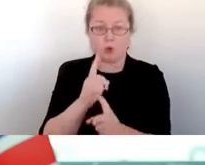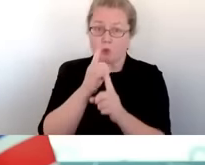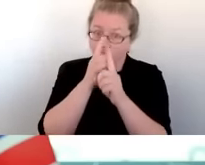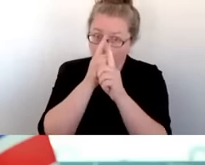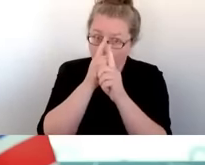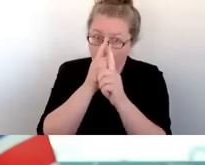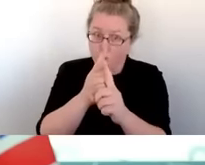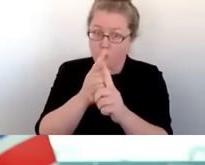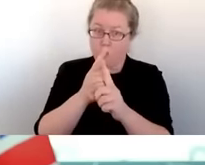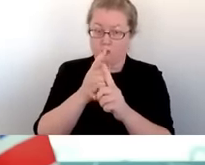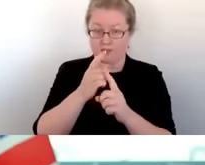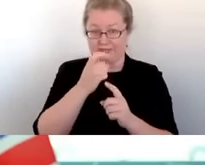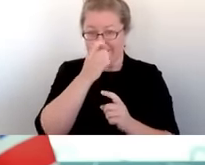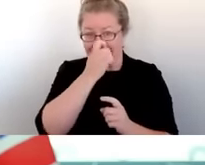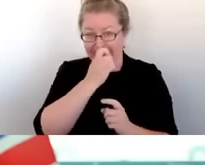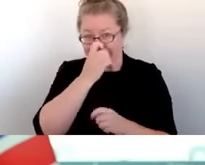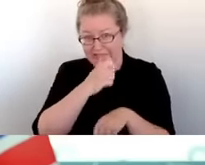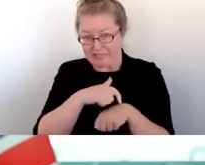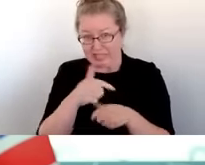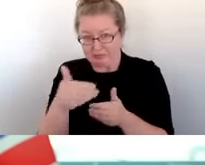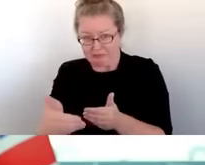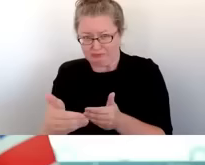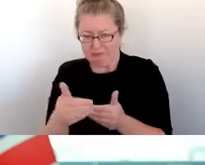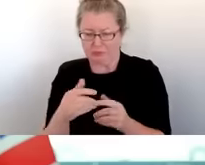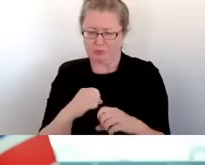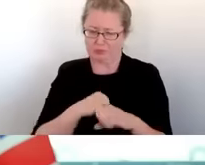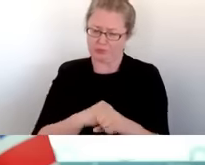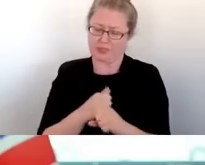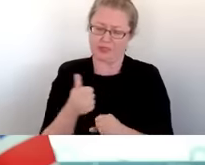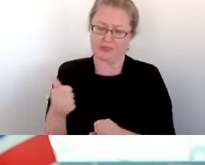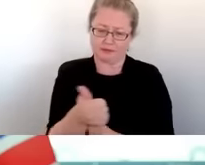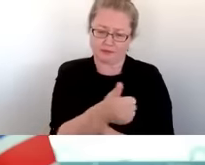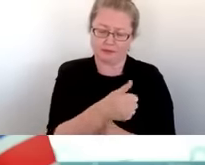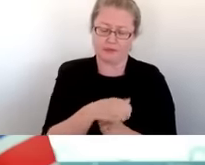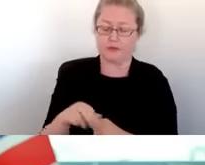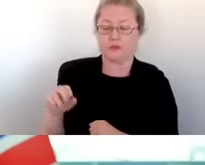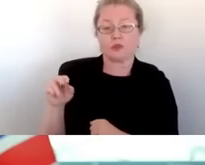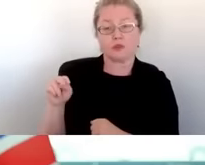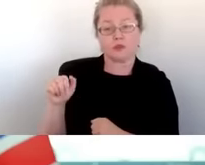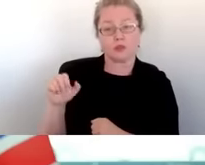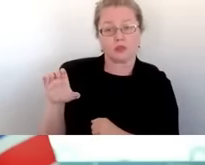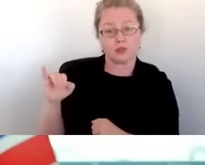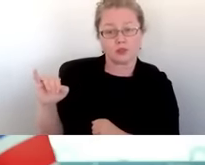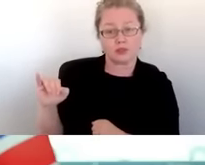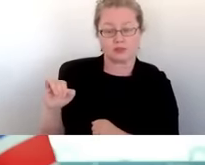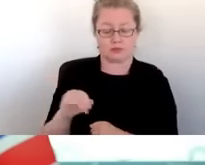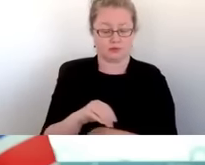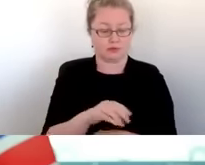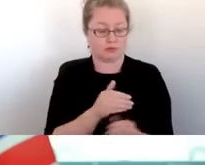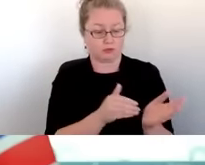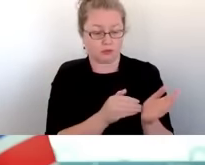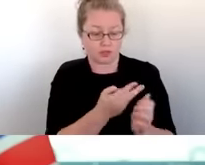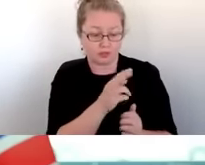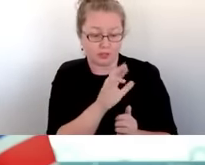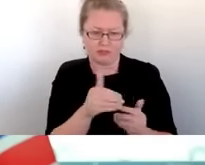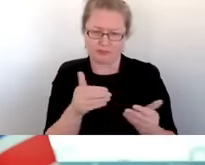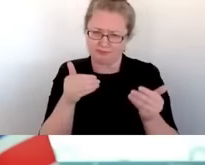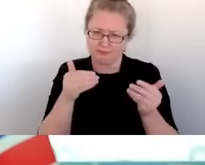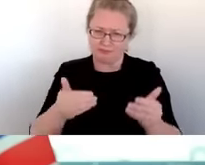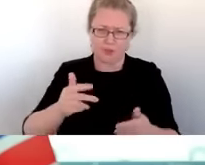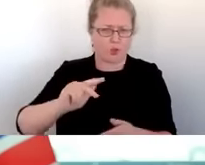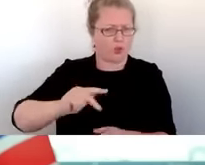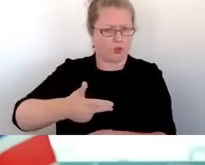the respiratory season. NACI's guidance is very, very clear, as is Dr. Henry's. Getting a booster dose, regardless of which